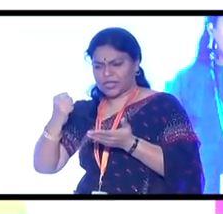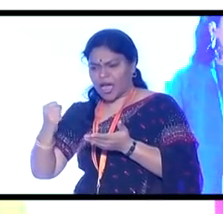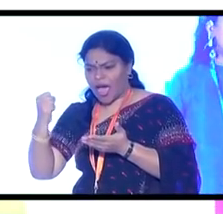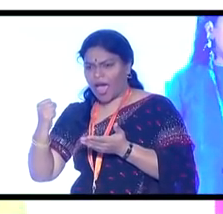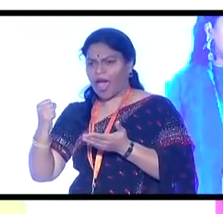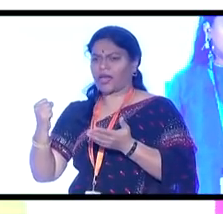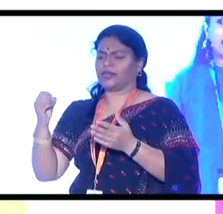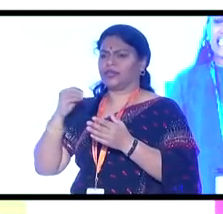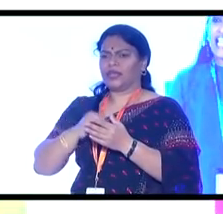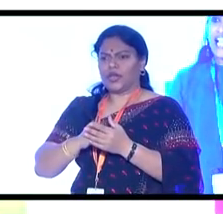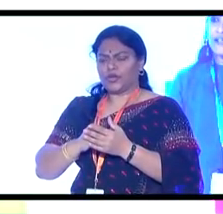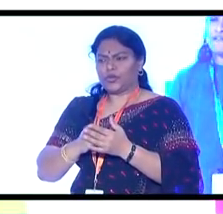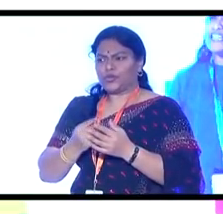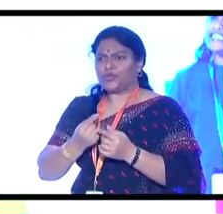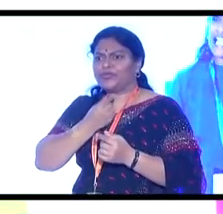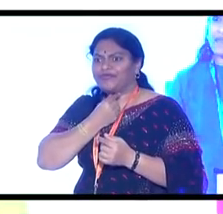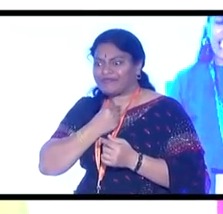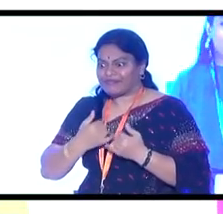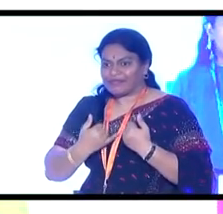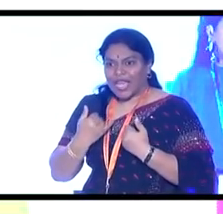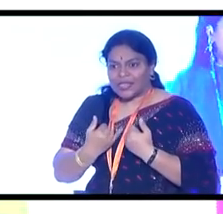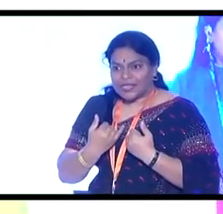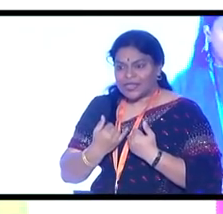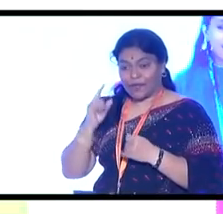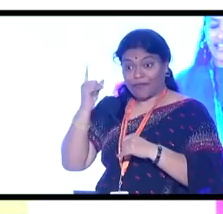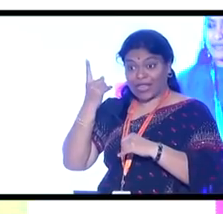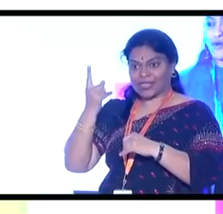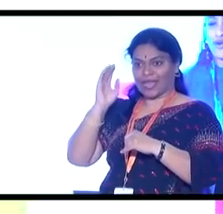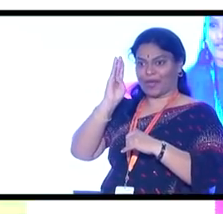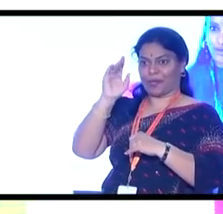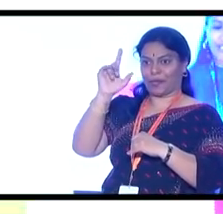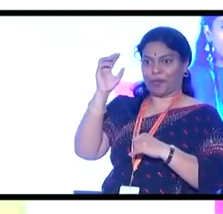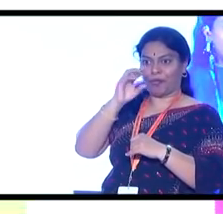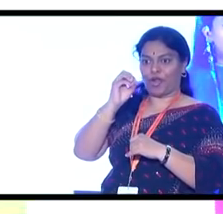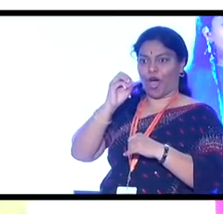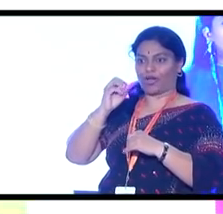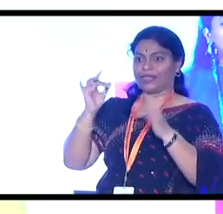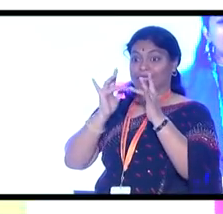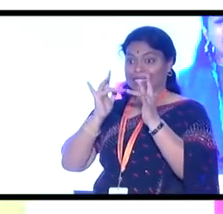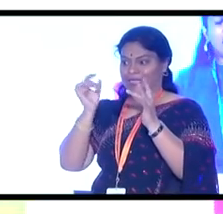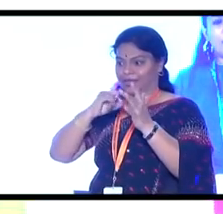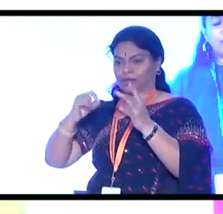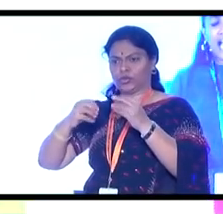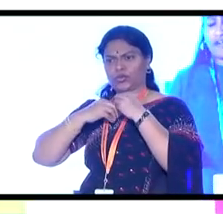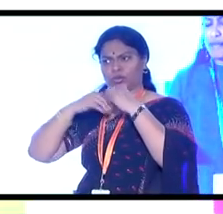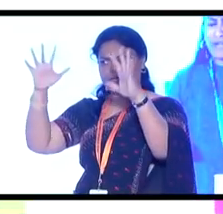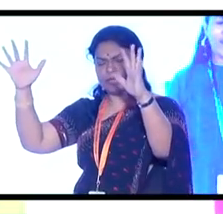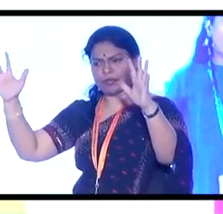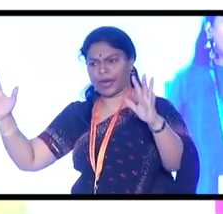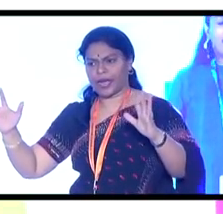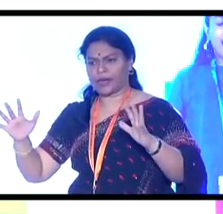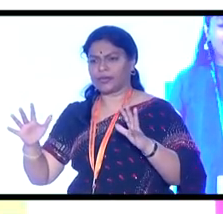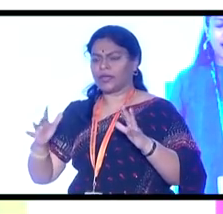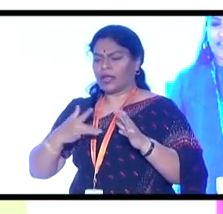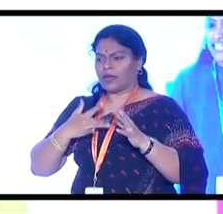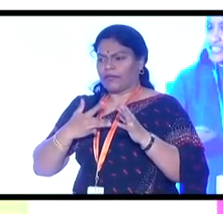was almost therapeutic. The first time I ever wrote my blog, I write a blog called SoulSurvidedIntact. I remember